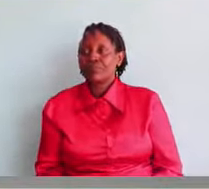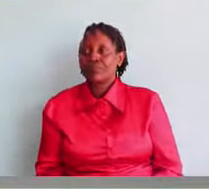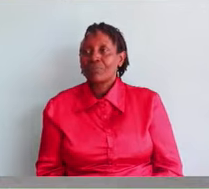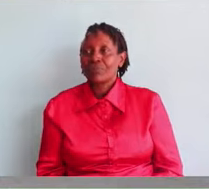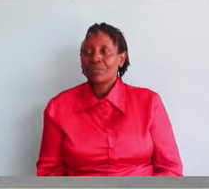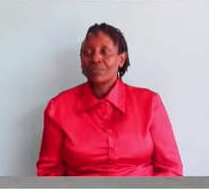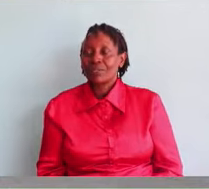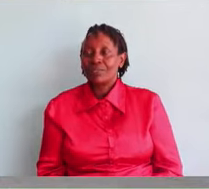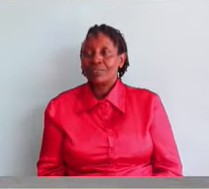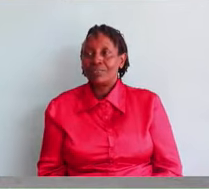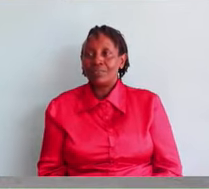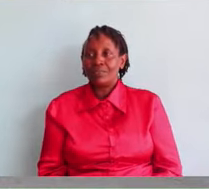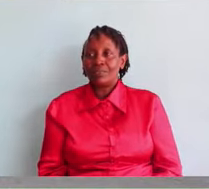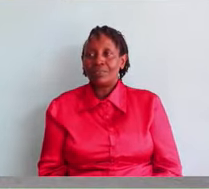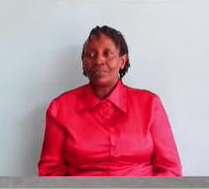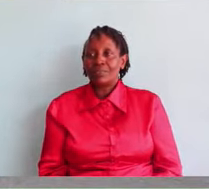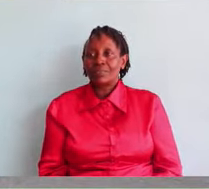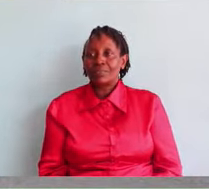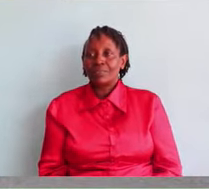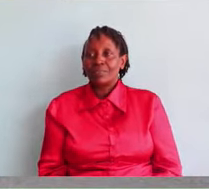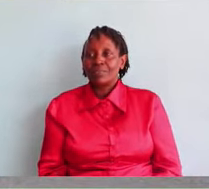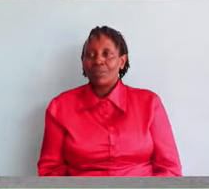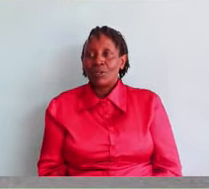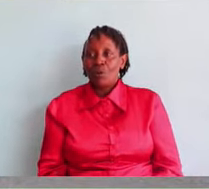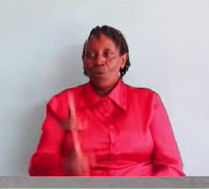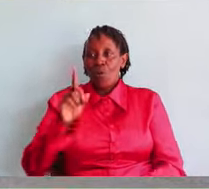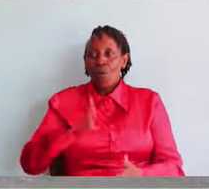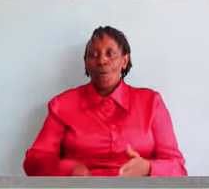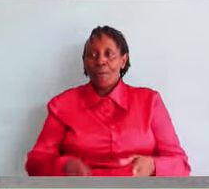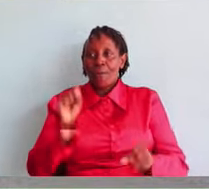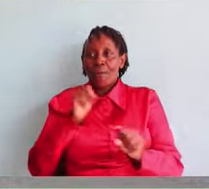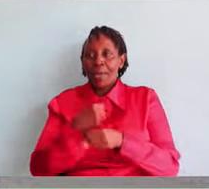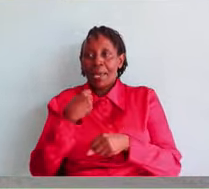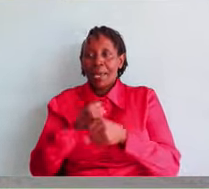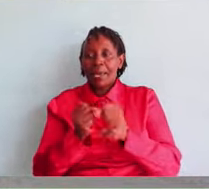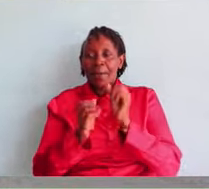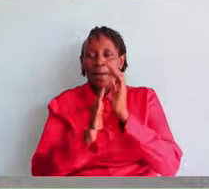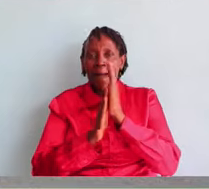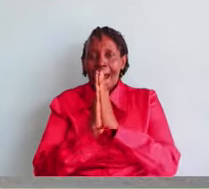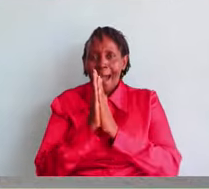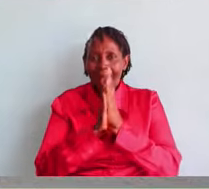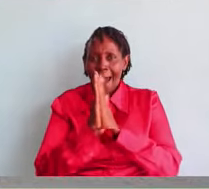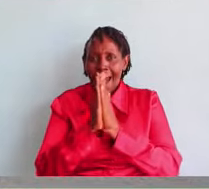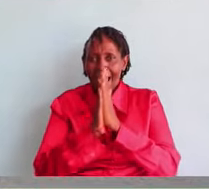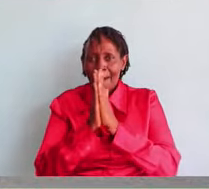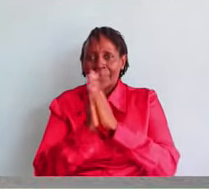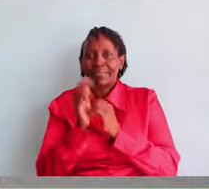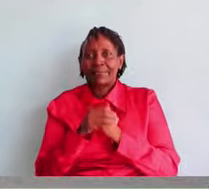What excites you about being with your brothers and sisters here?